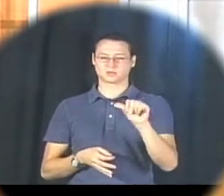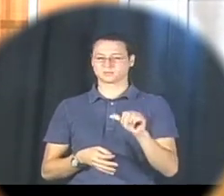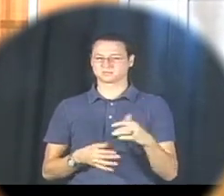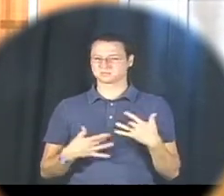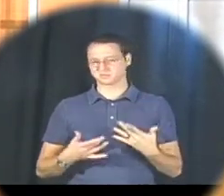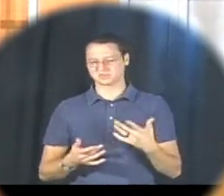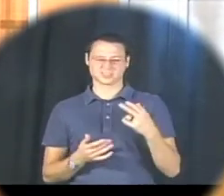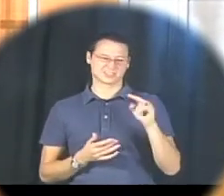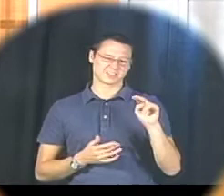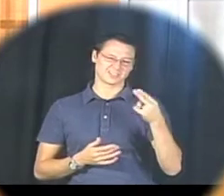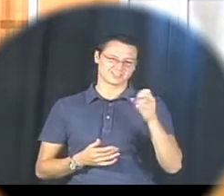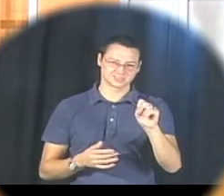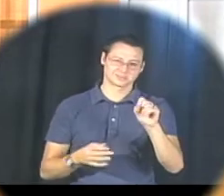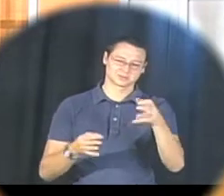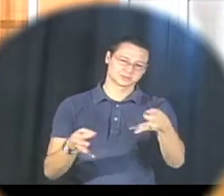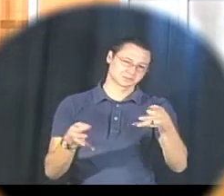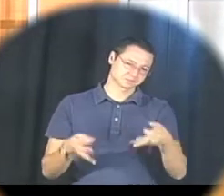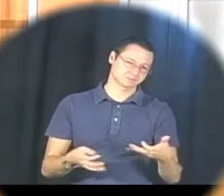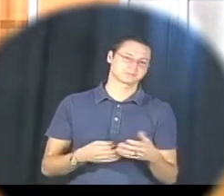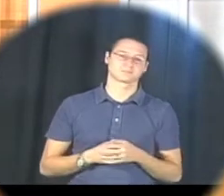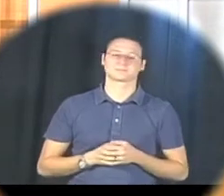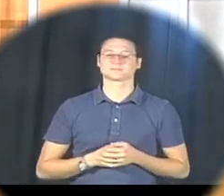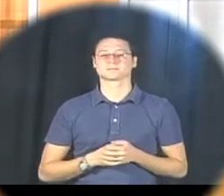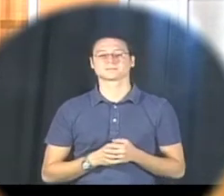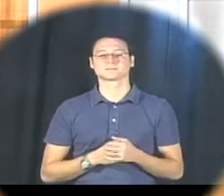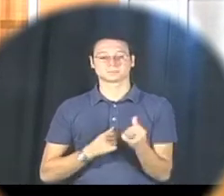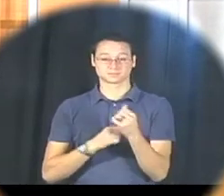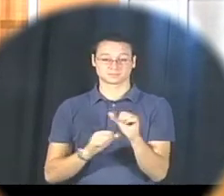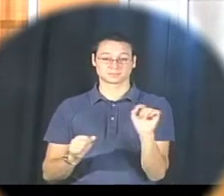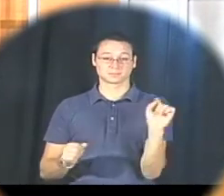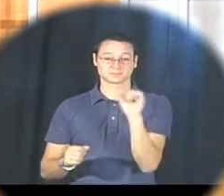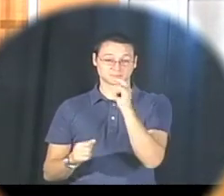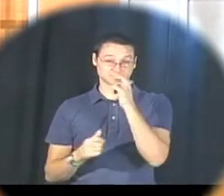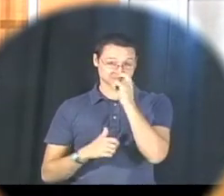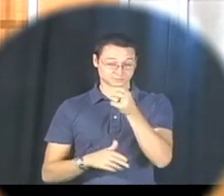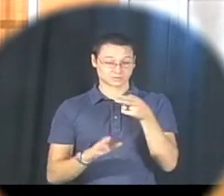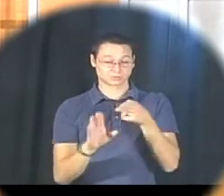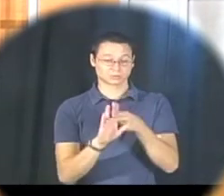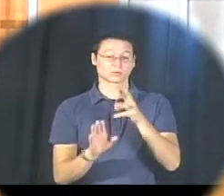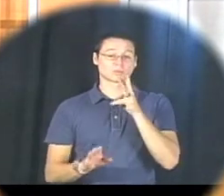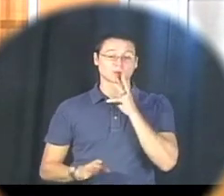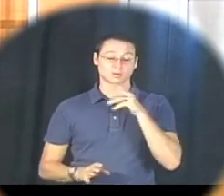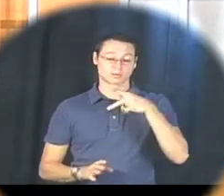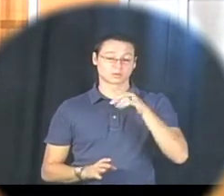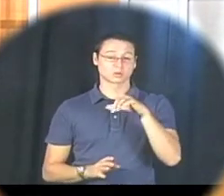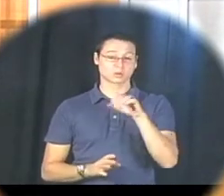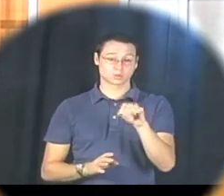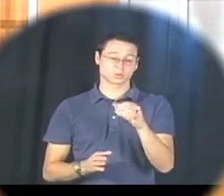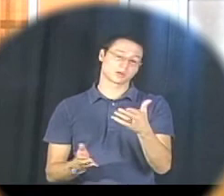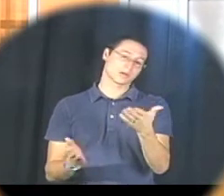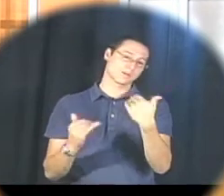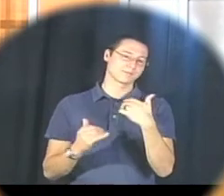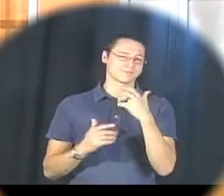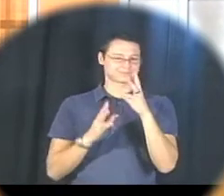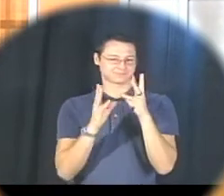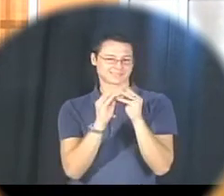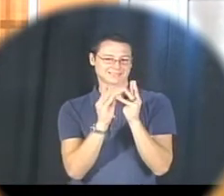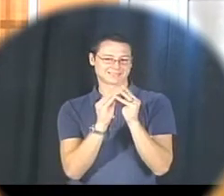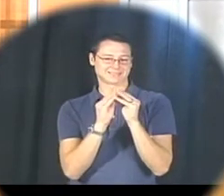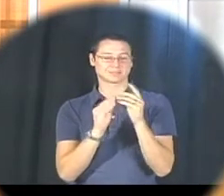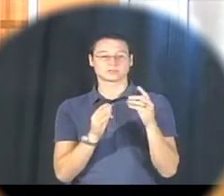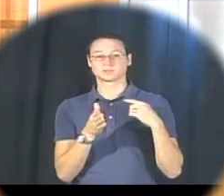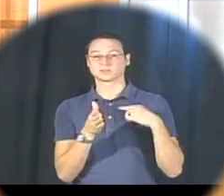NHS induction ceremony. Anyone interested in playing water polo for the upcoming season is invited to attend a short interest meeting Thursday,